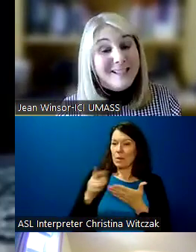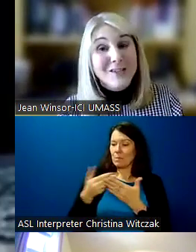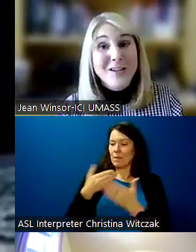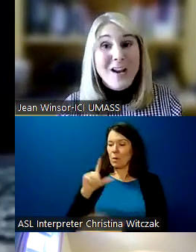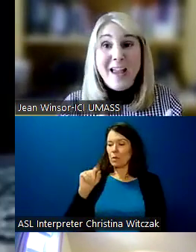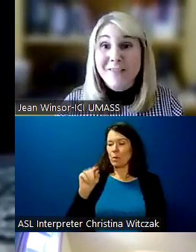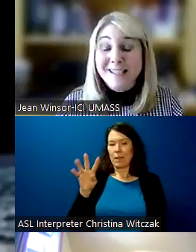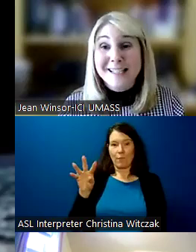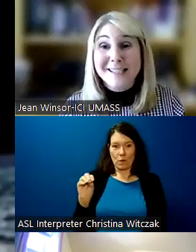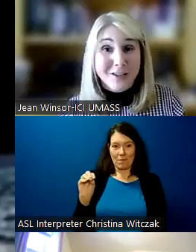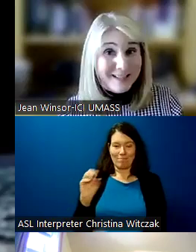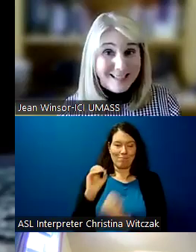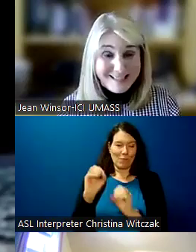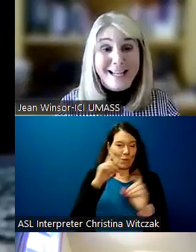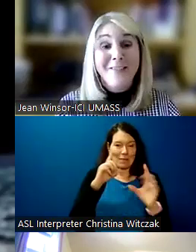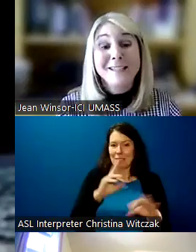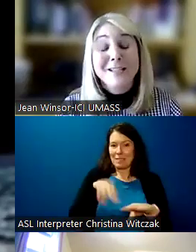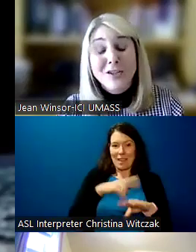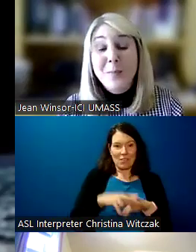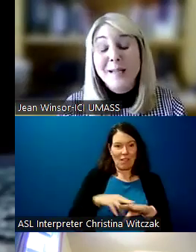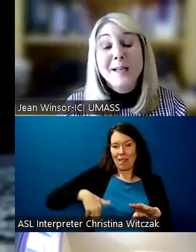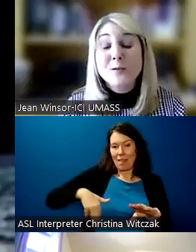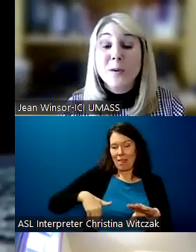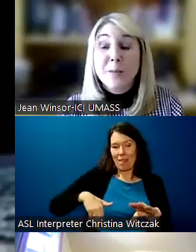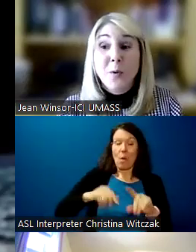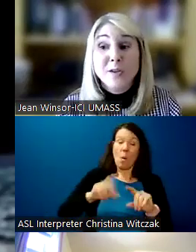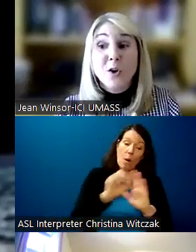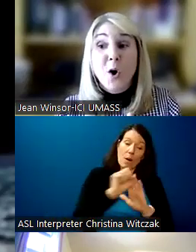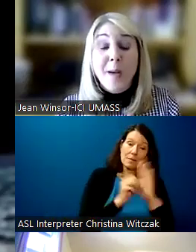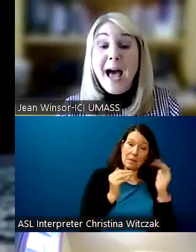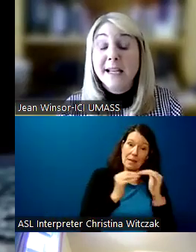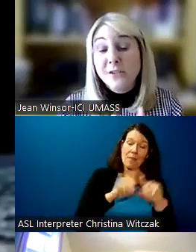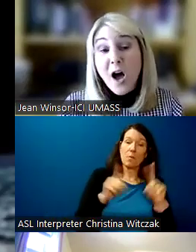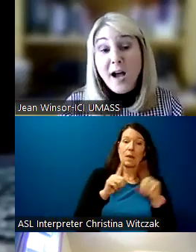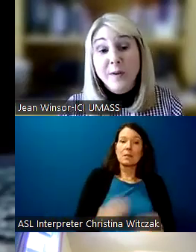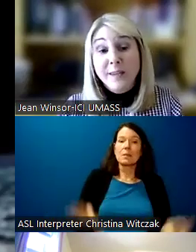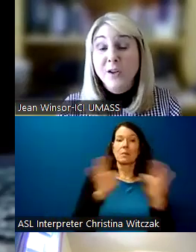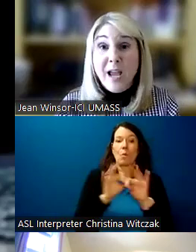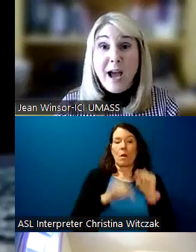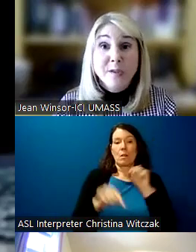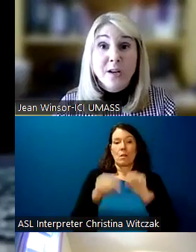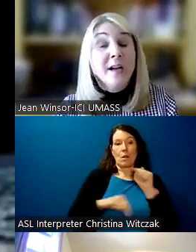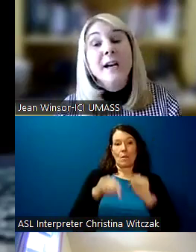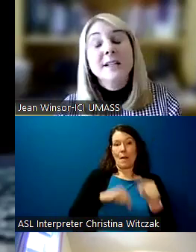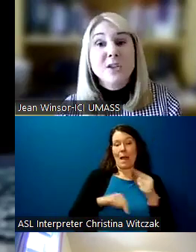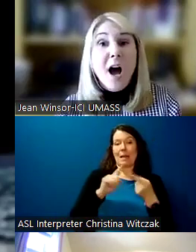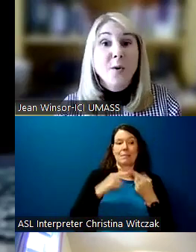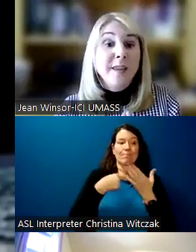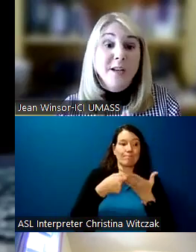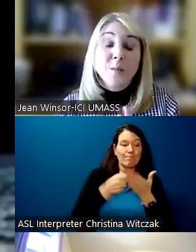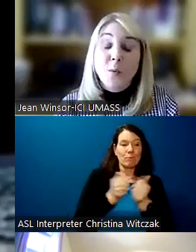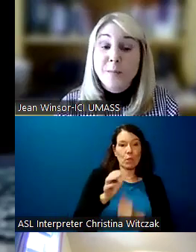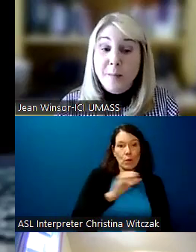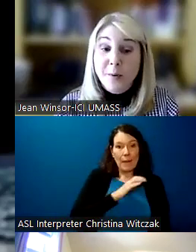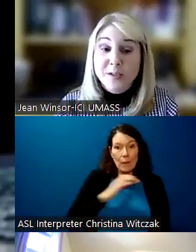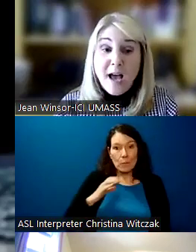national decision. I haven't necessarily seen a state level decision, but I think it's really important to go back and talk within your council, to talk